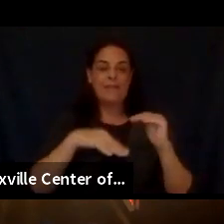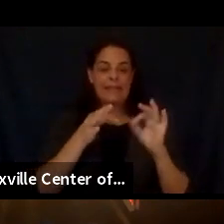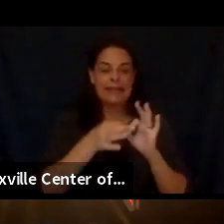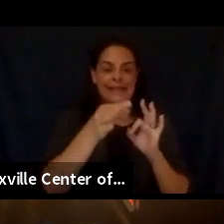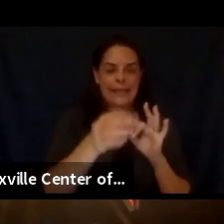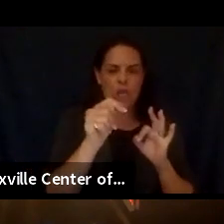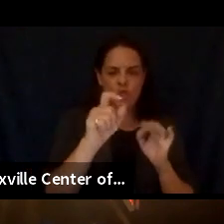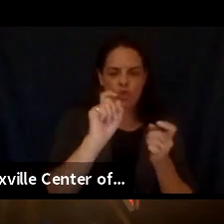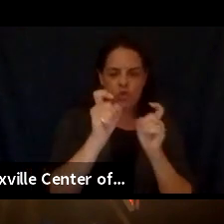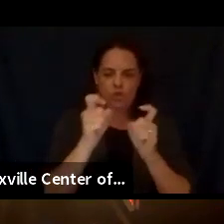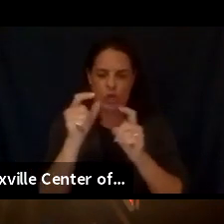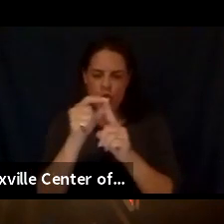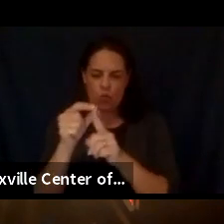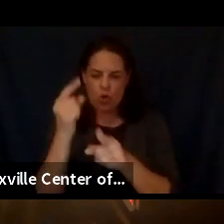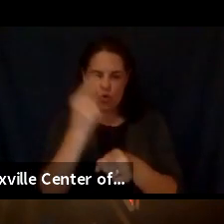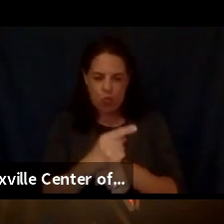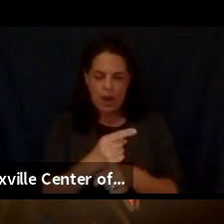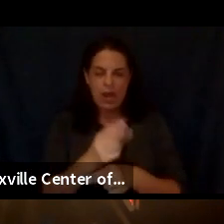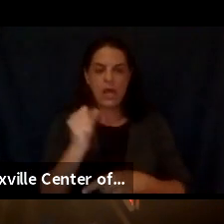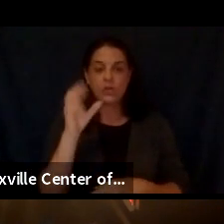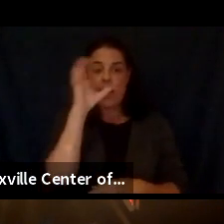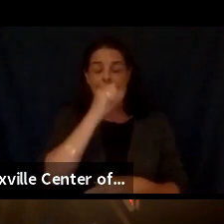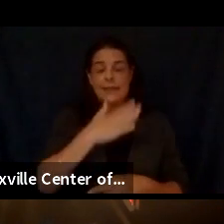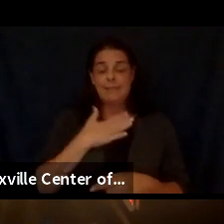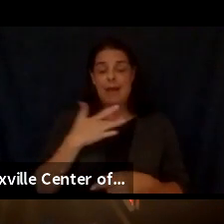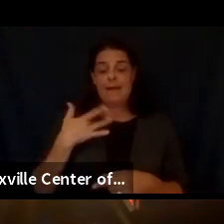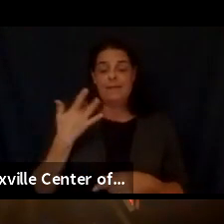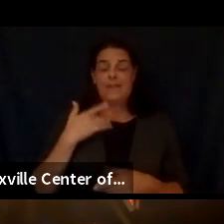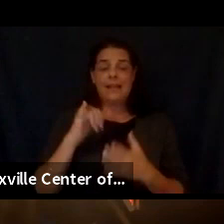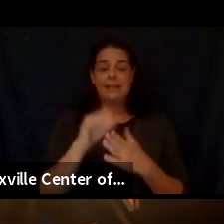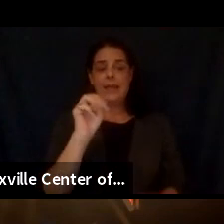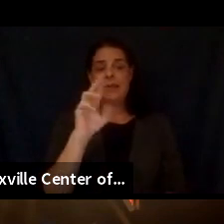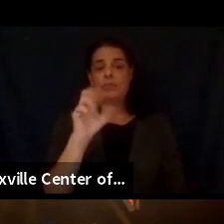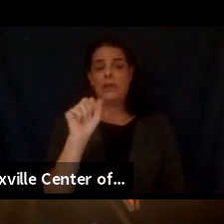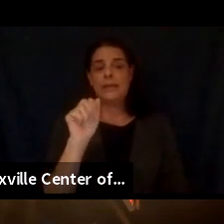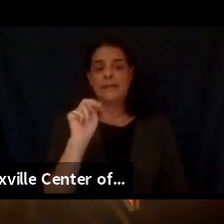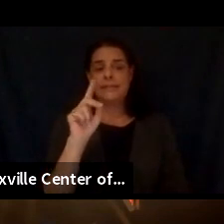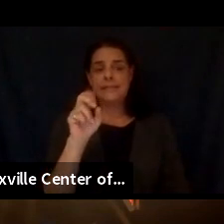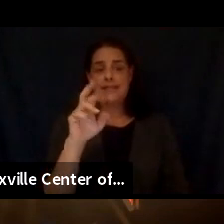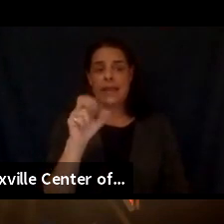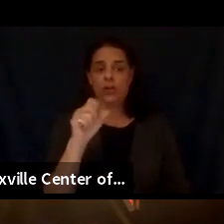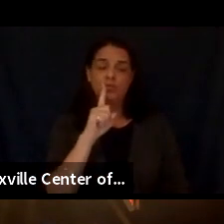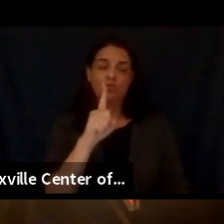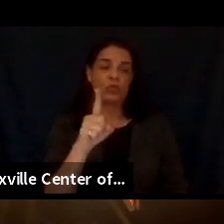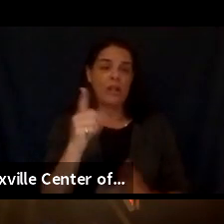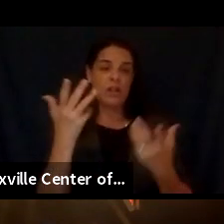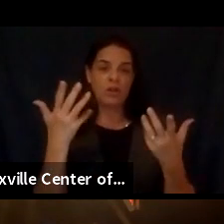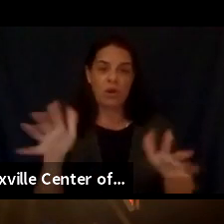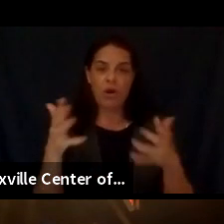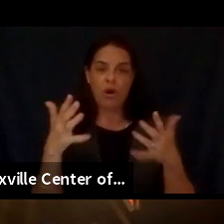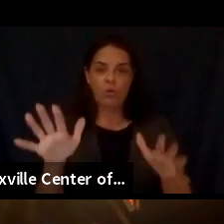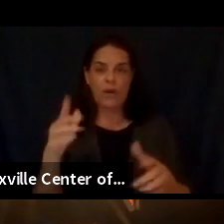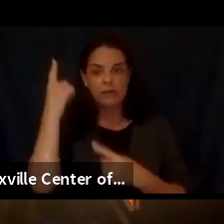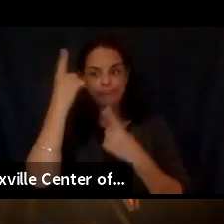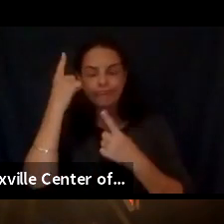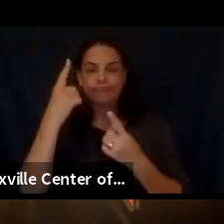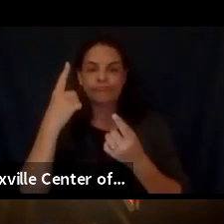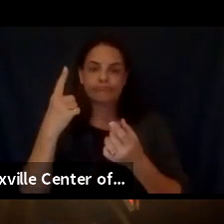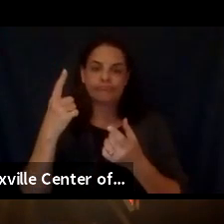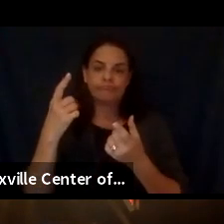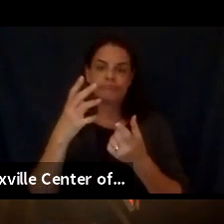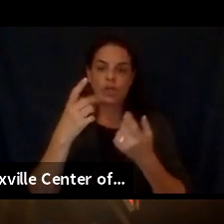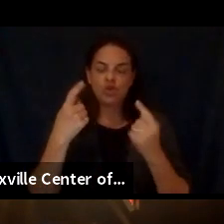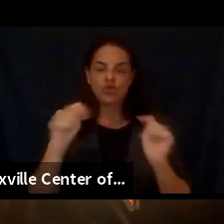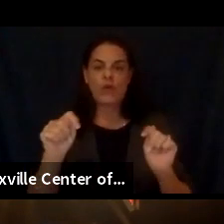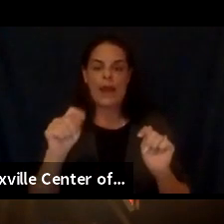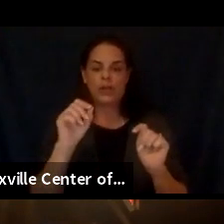wording right. And I guess my sense is that Mr. Sanders has already really been thoughtful and deliberate in trying to get